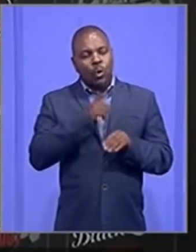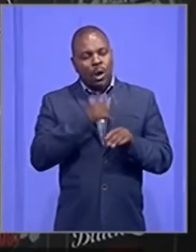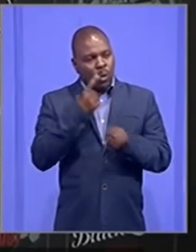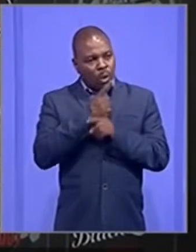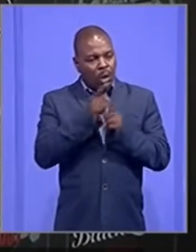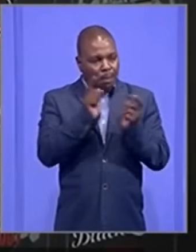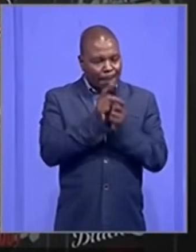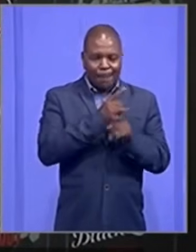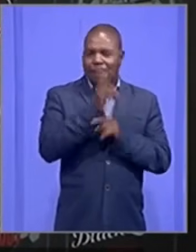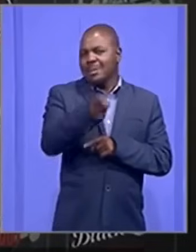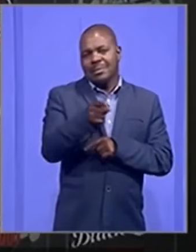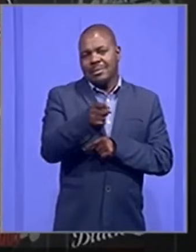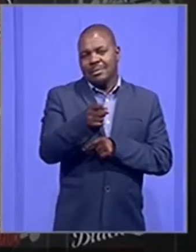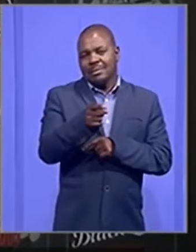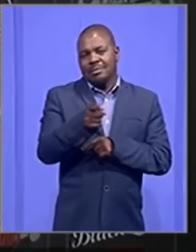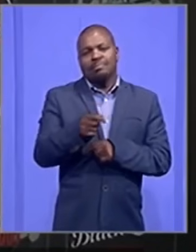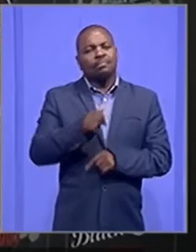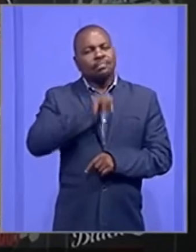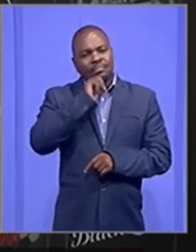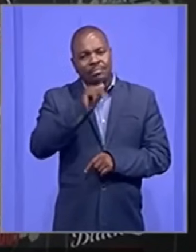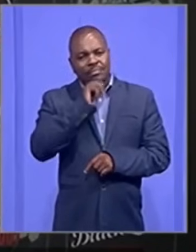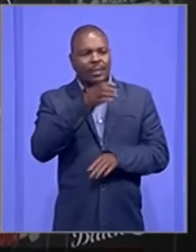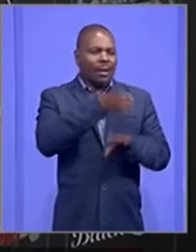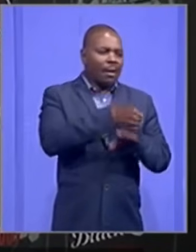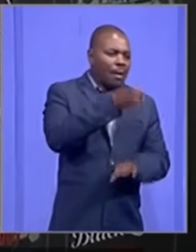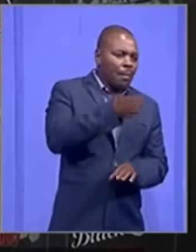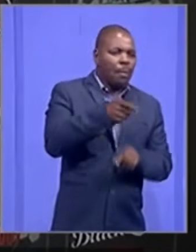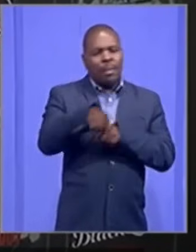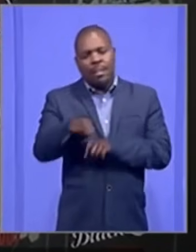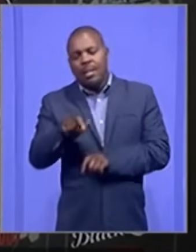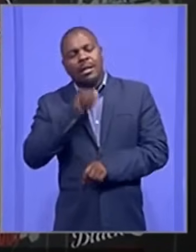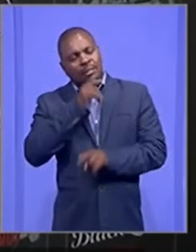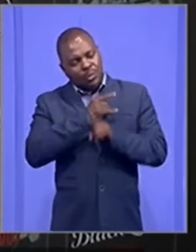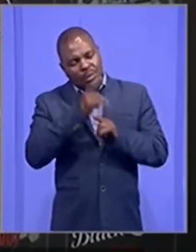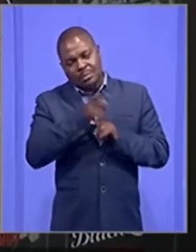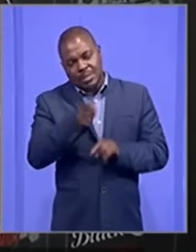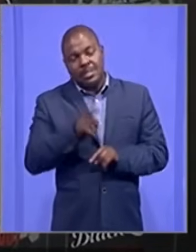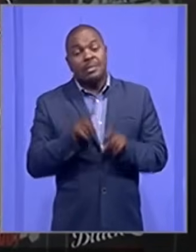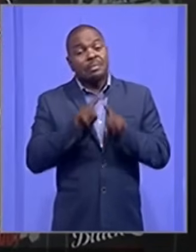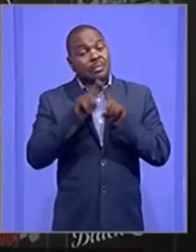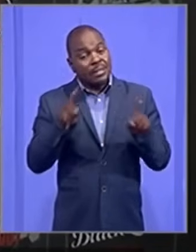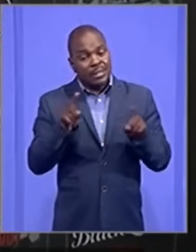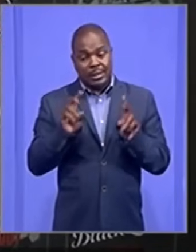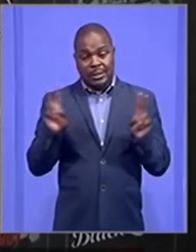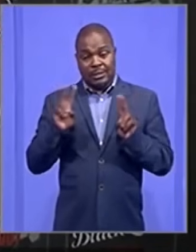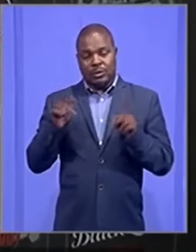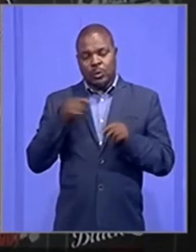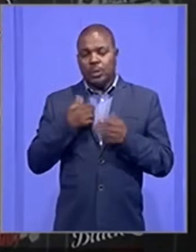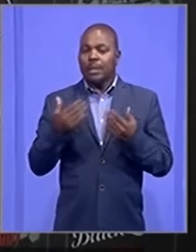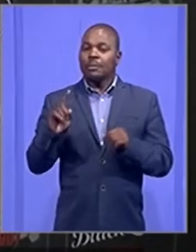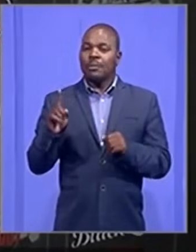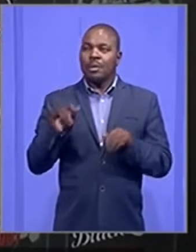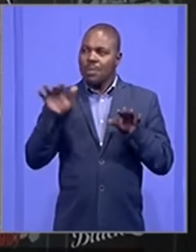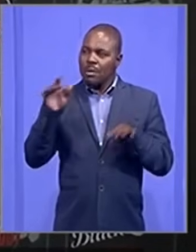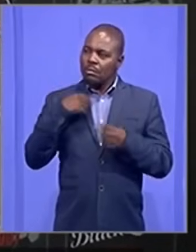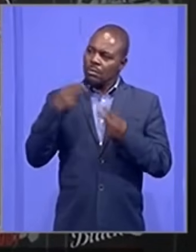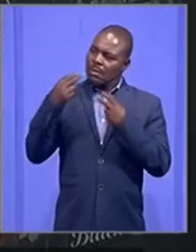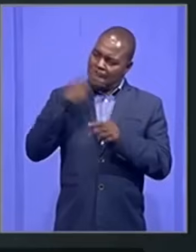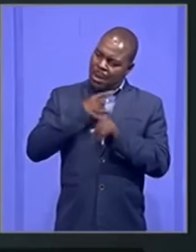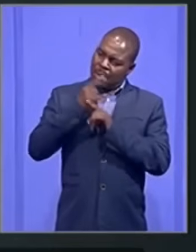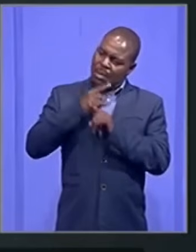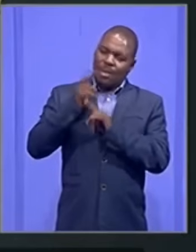game, irrespective of whether it's a cup game or a league match. But at the end of the day, as Kaizer Chiefs, we're expected to perform, we're expected